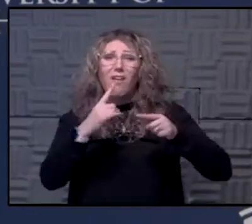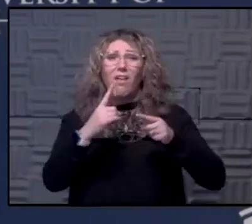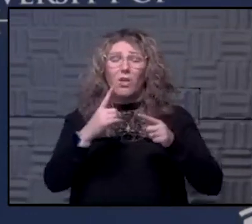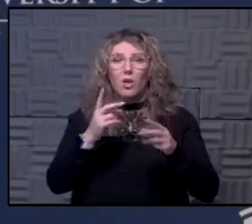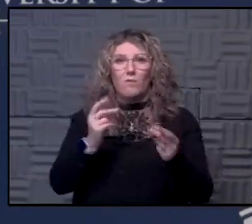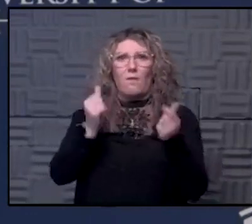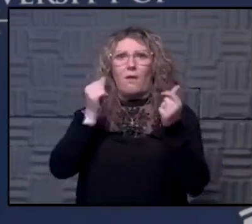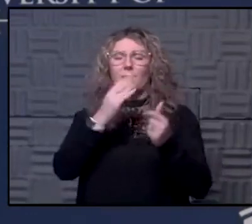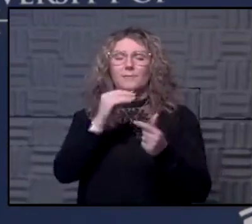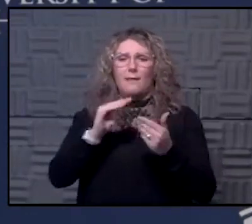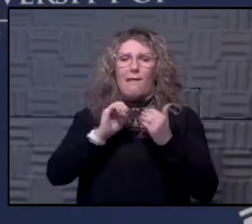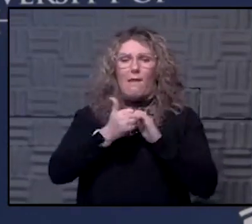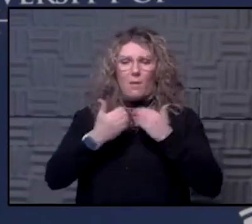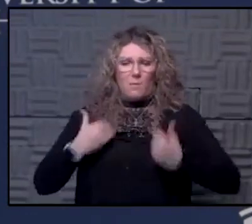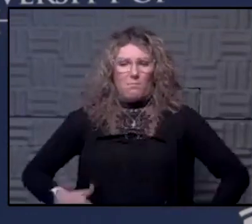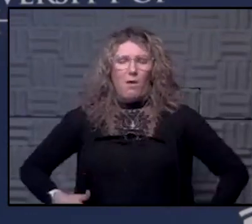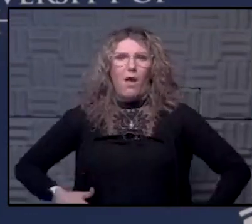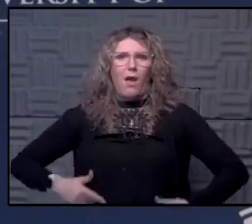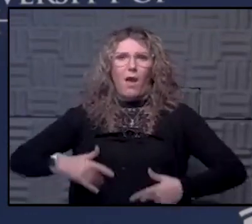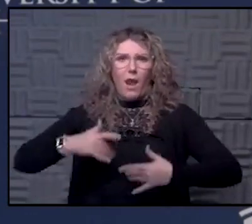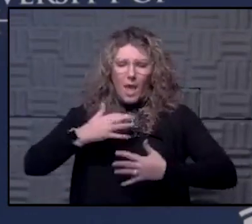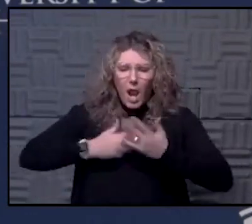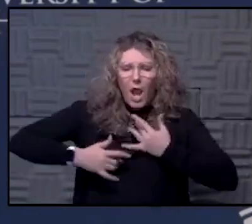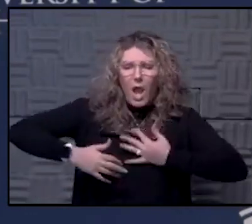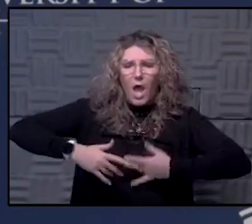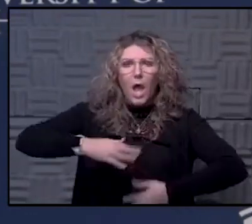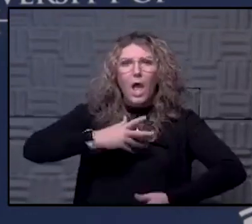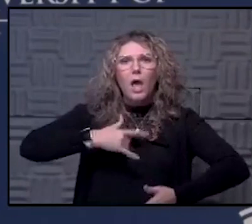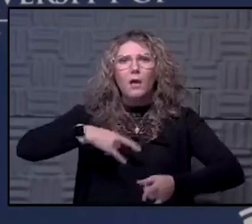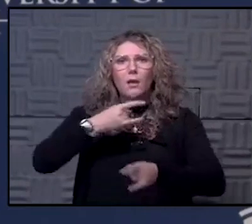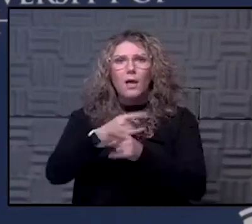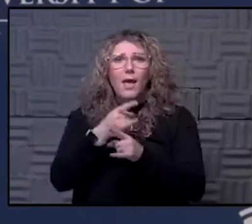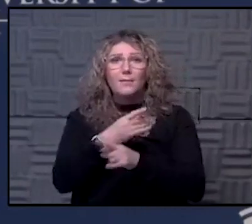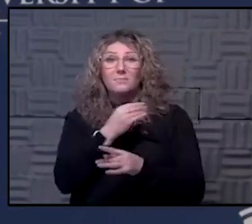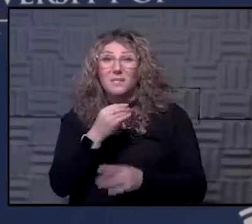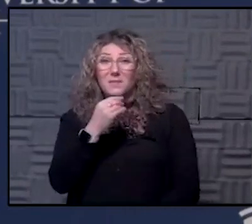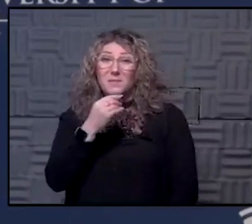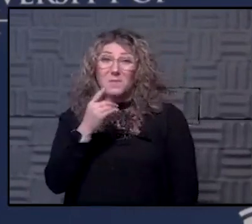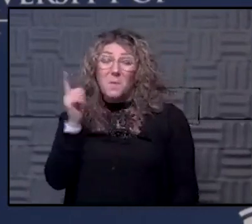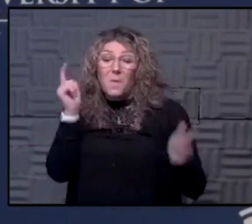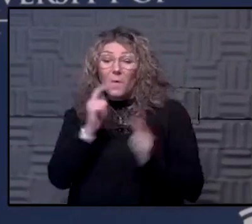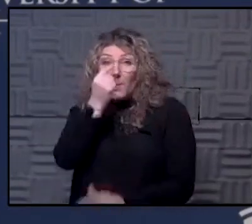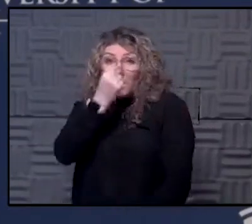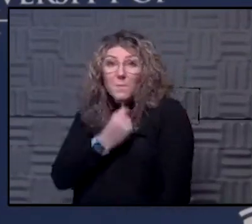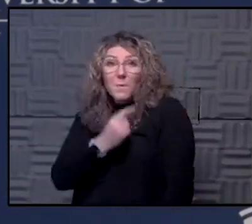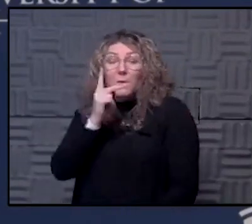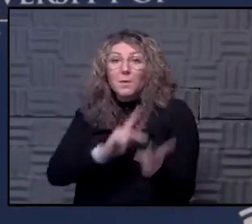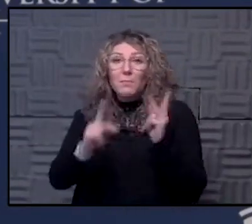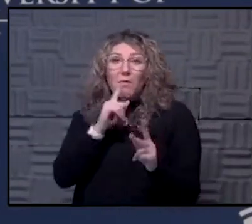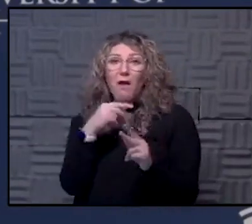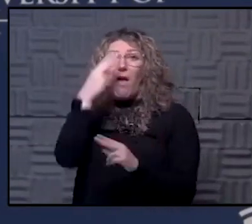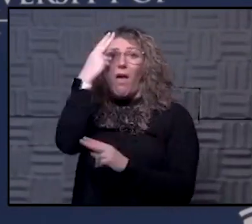metabolizes alcohol, how your size, and smaller petite people may have higher blood alcohol levels quicker than larger